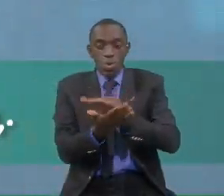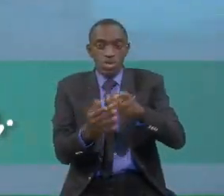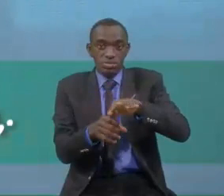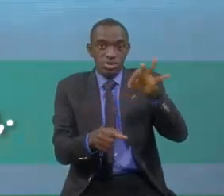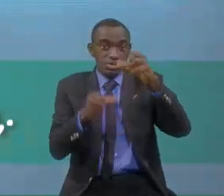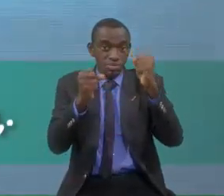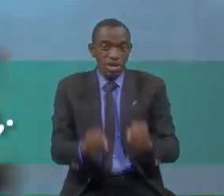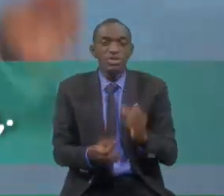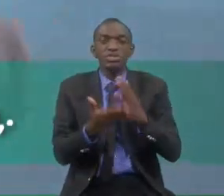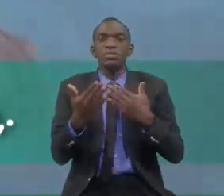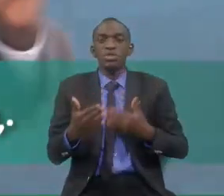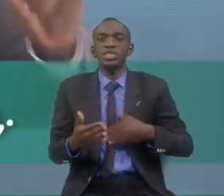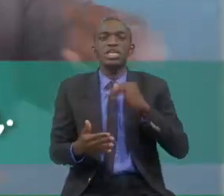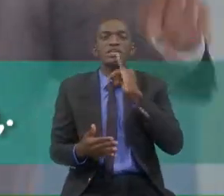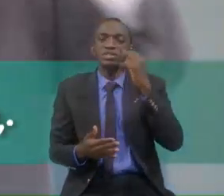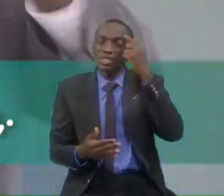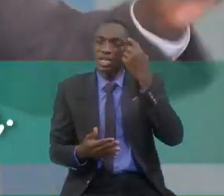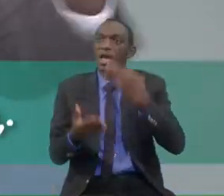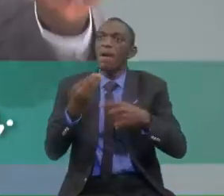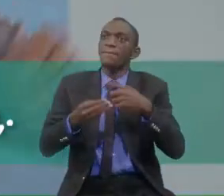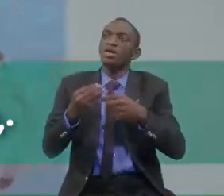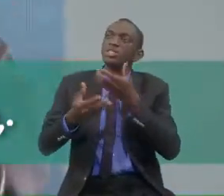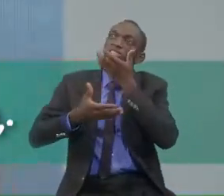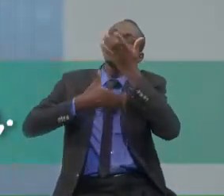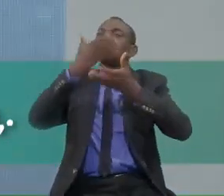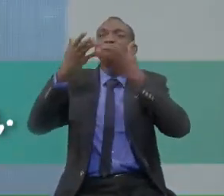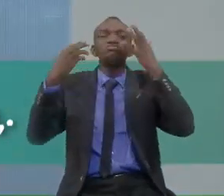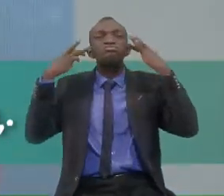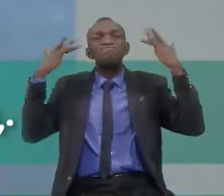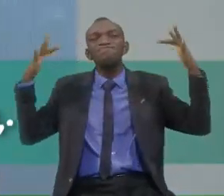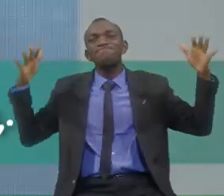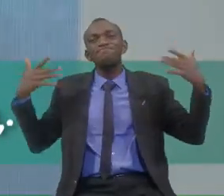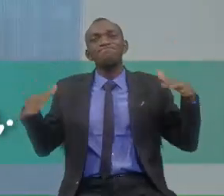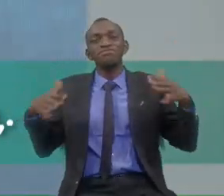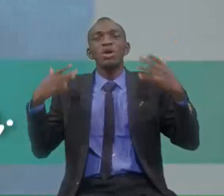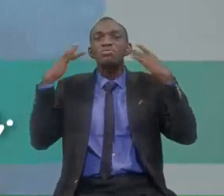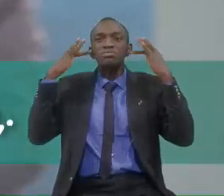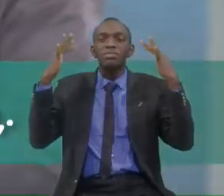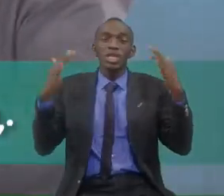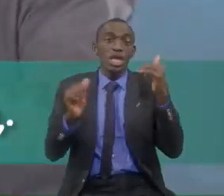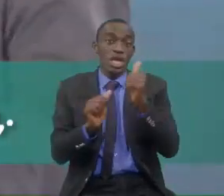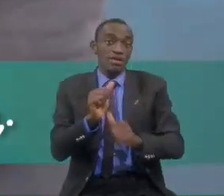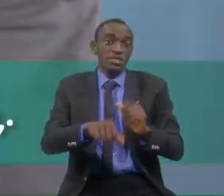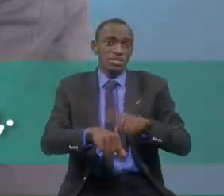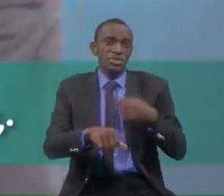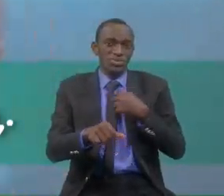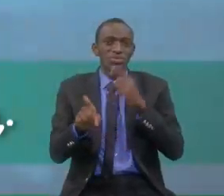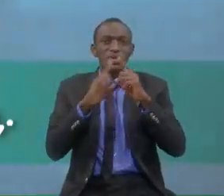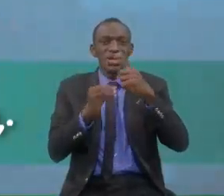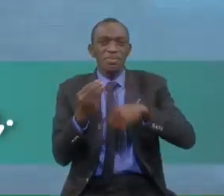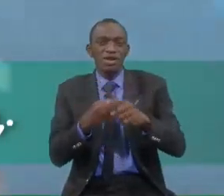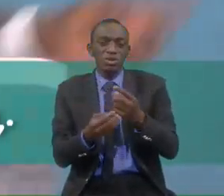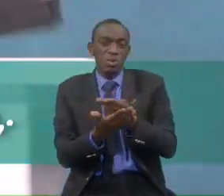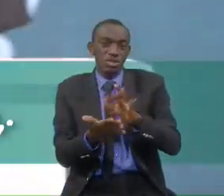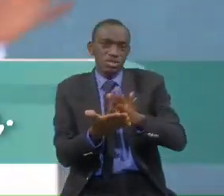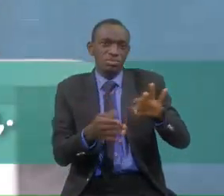thinking about shouting and screaming. Every time we talk about the Holy Ghost, somebody somebody runs there,